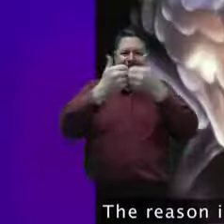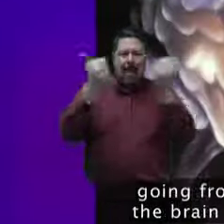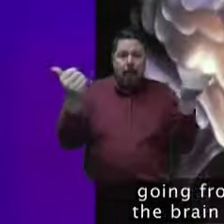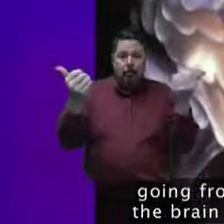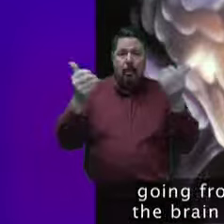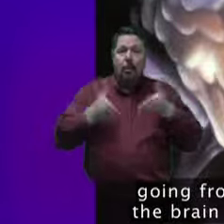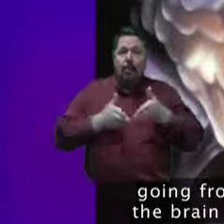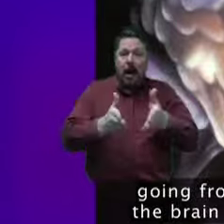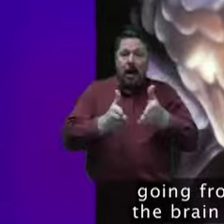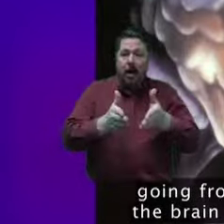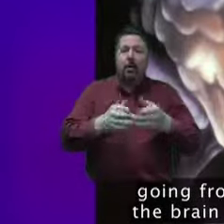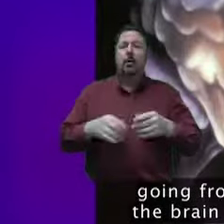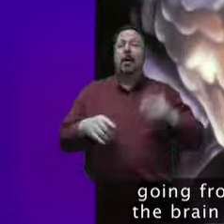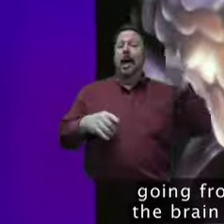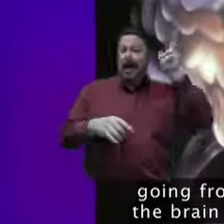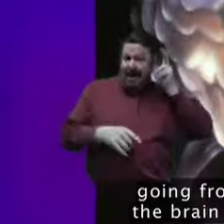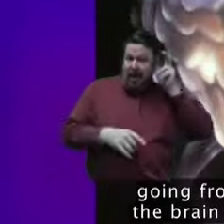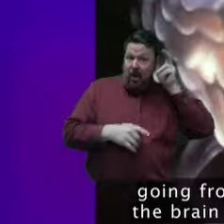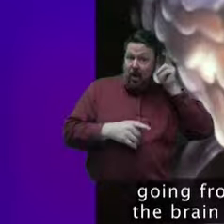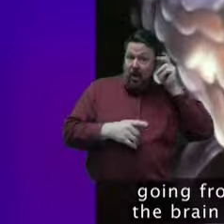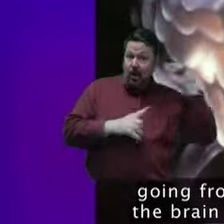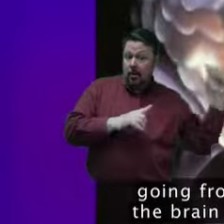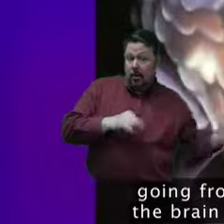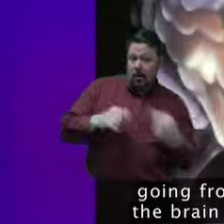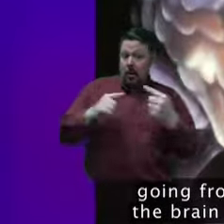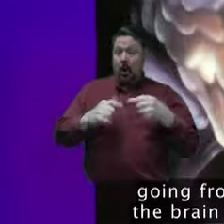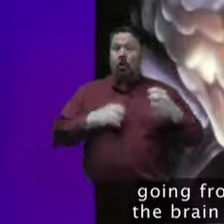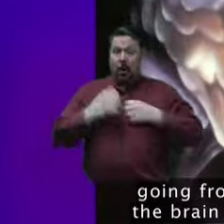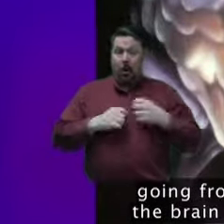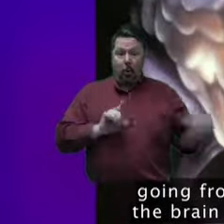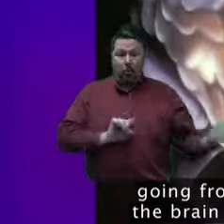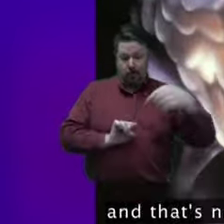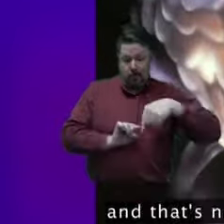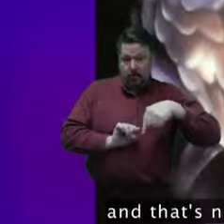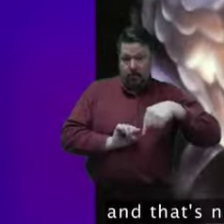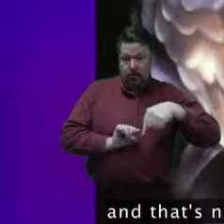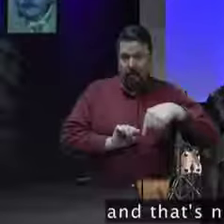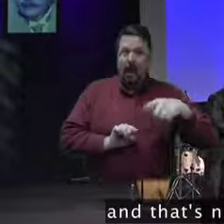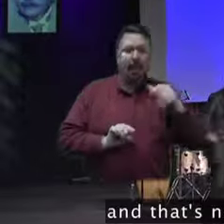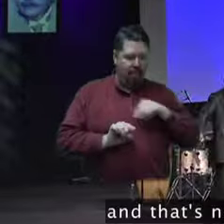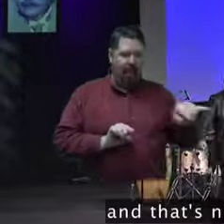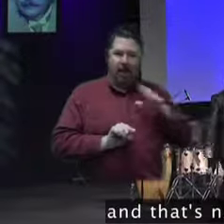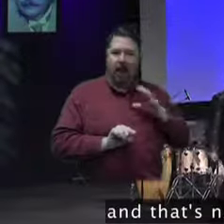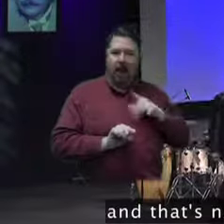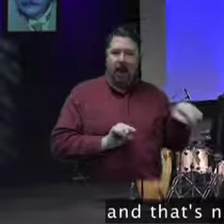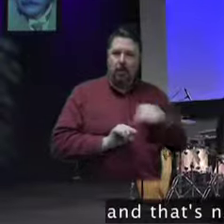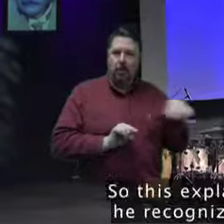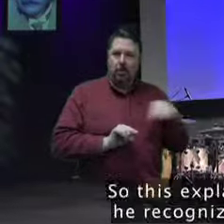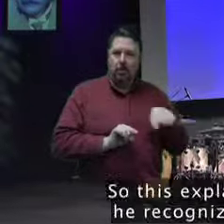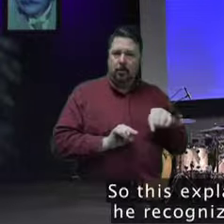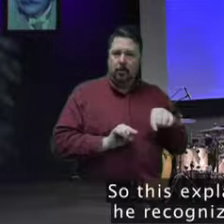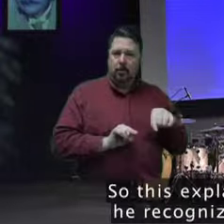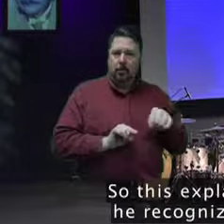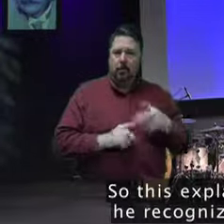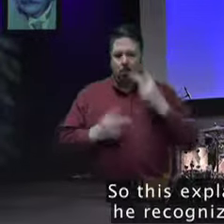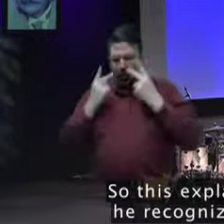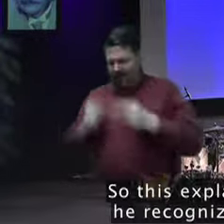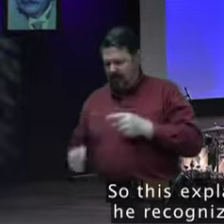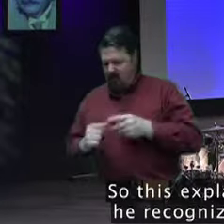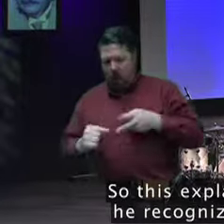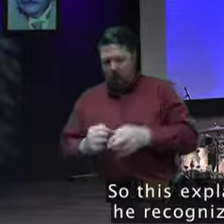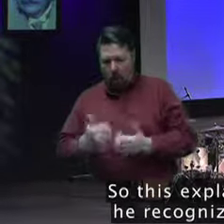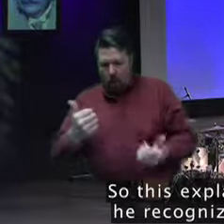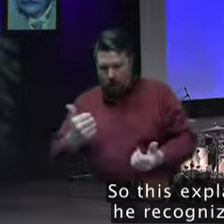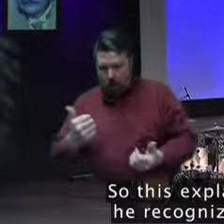there's a separate pathway going from the hearing centers in the brain to the emotional centers, and that's not being cut by the accident. So this